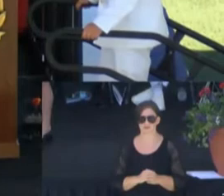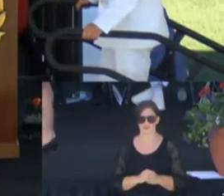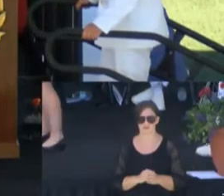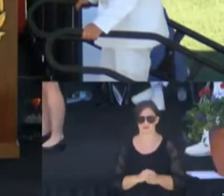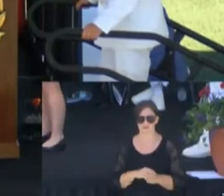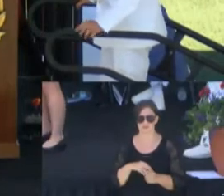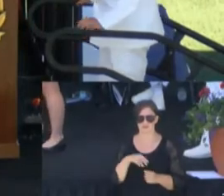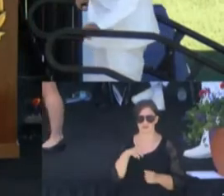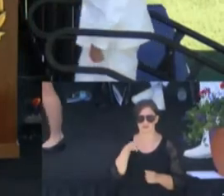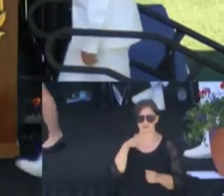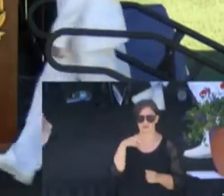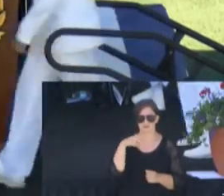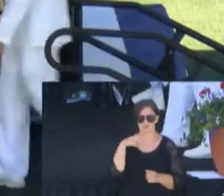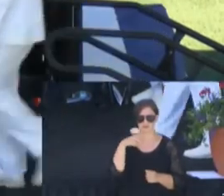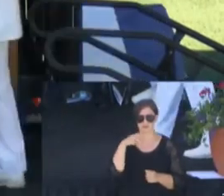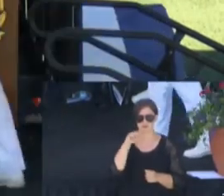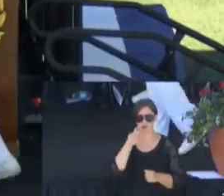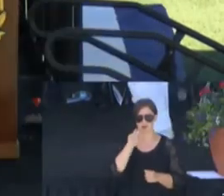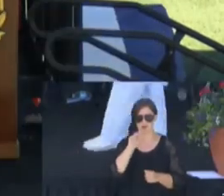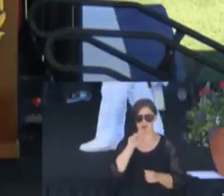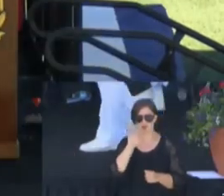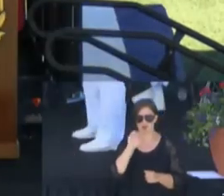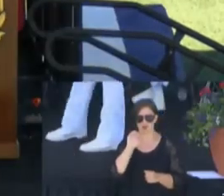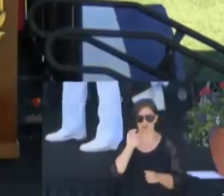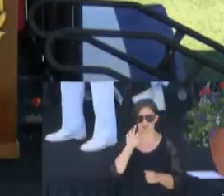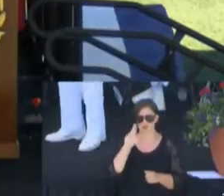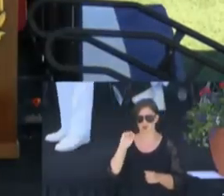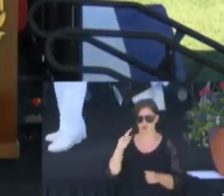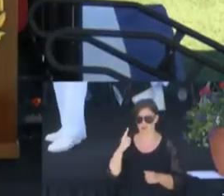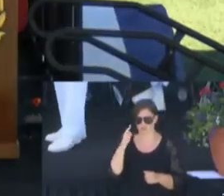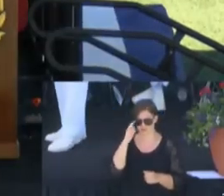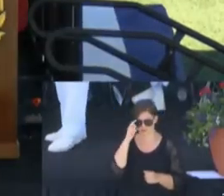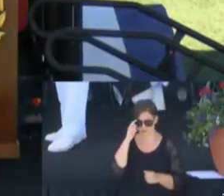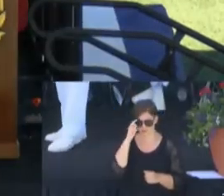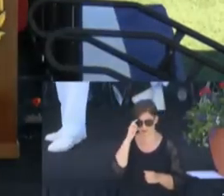Tri Han Pham Jr.